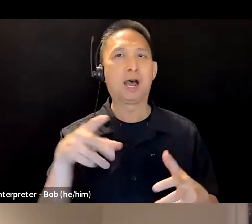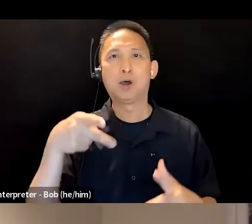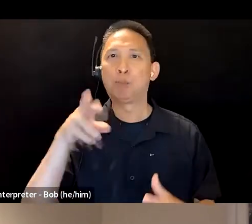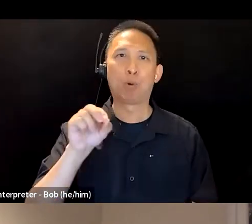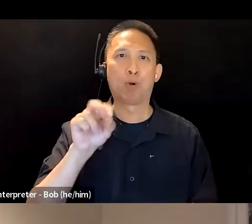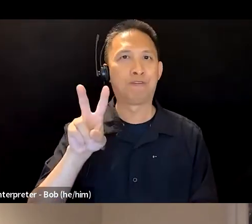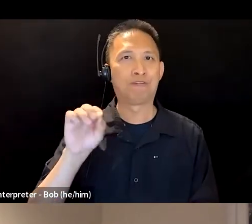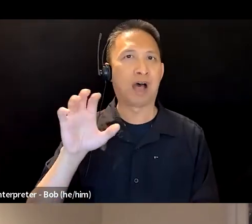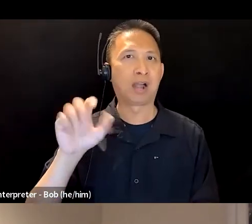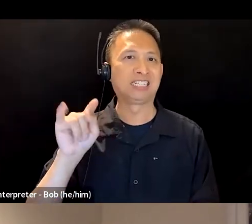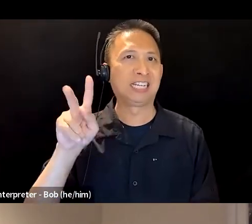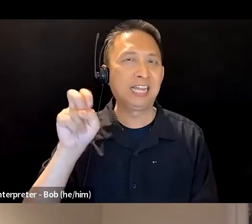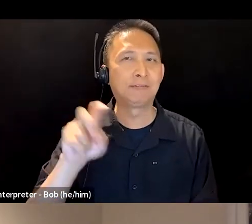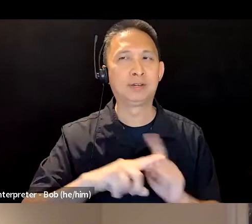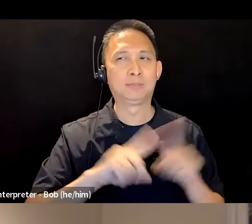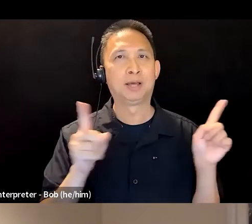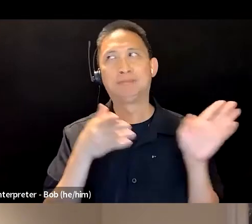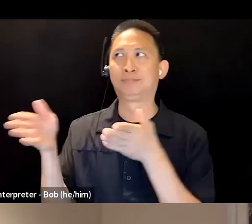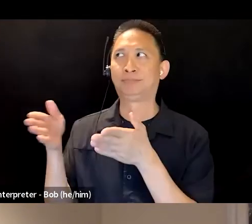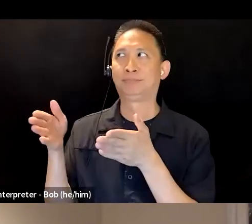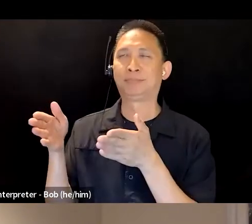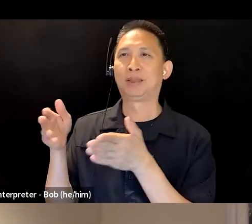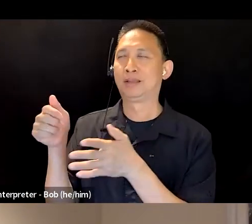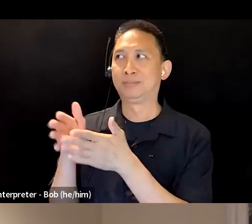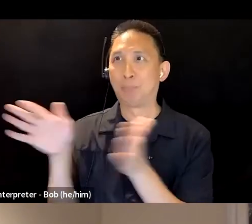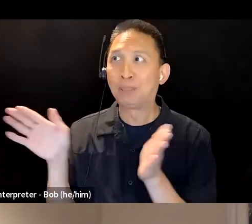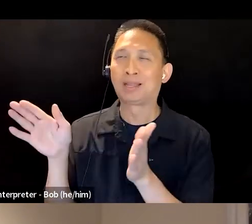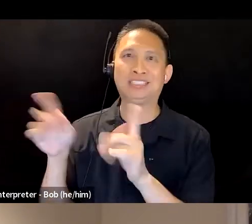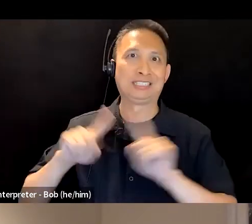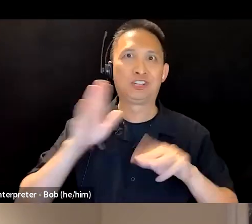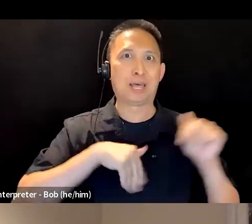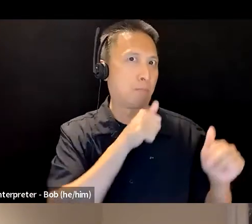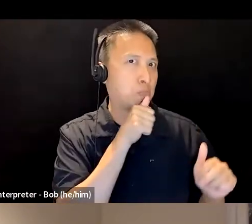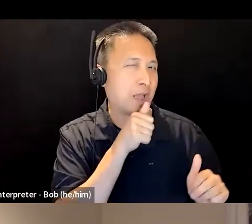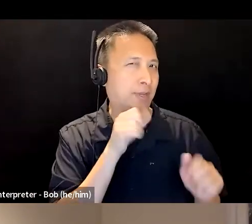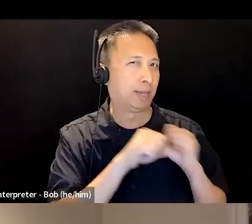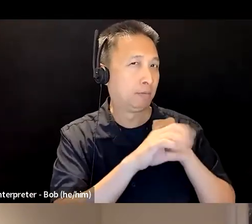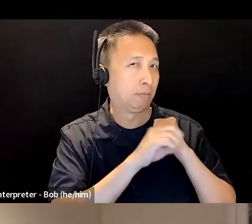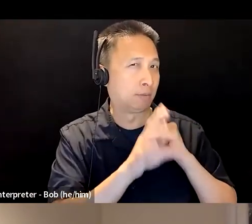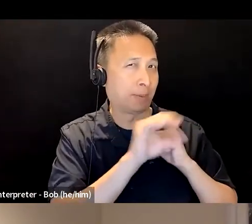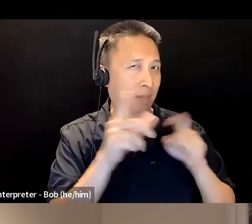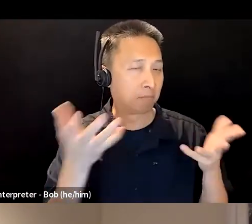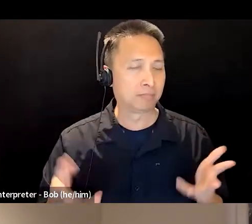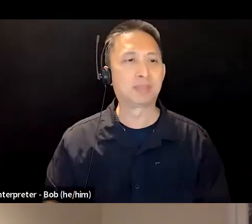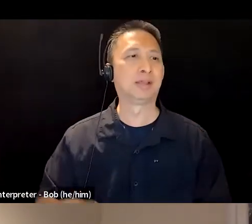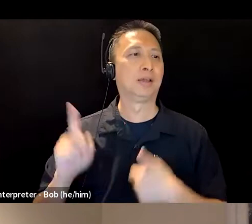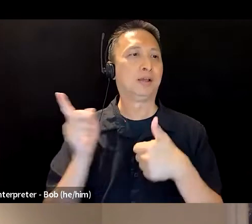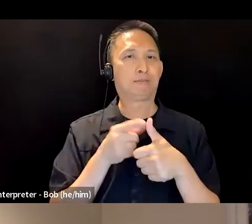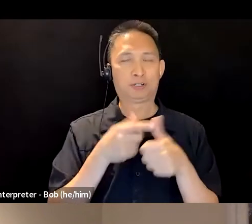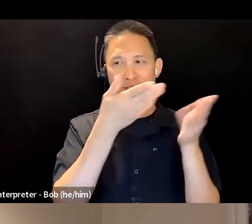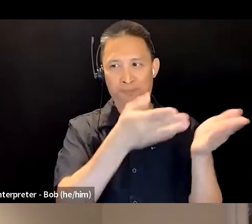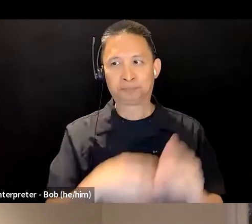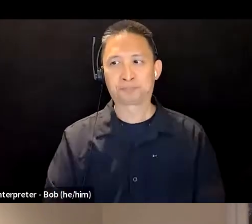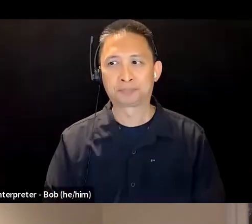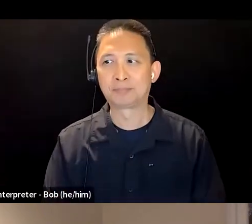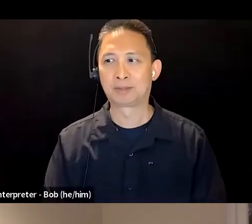commercial constraints of working with a private broadcaster. So Sabrina, I'm going to throw that to you first. I mean, the public media in the United